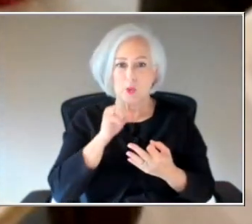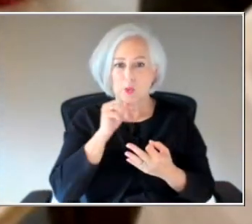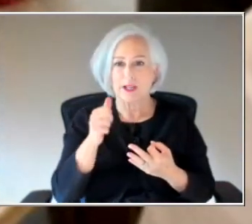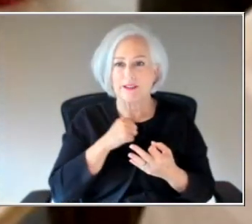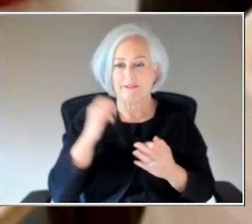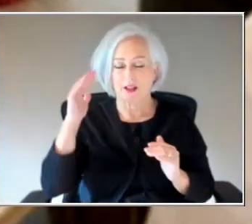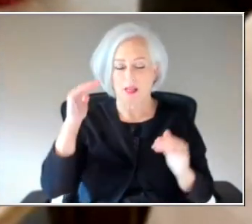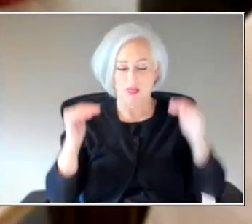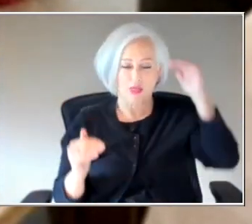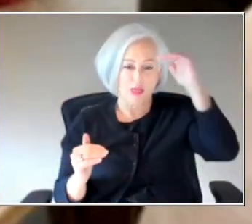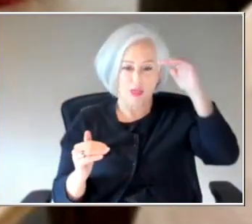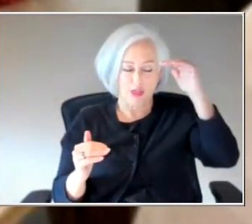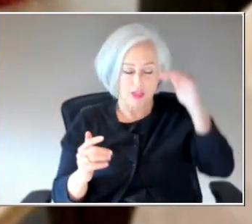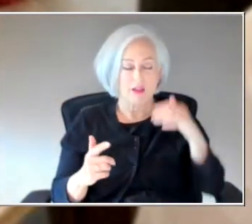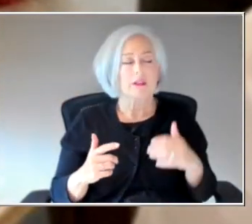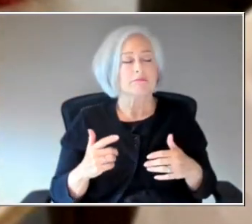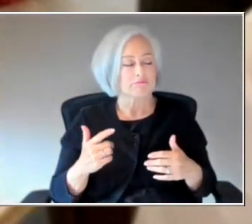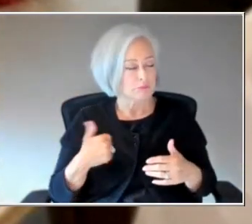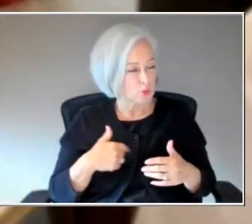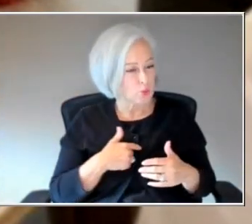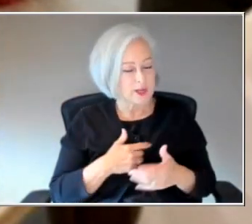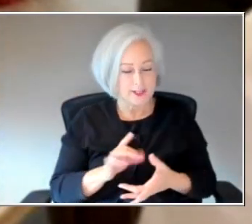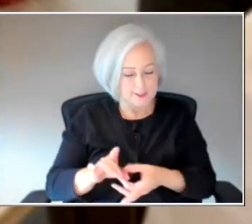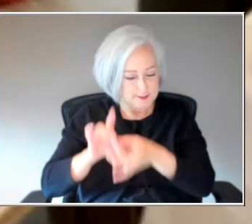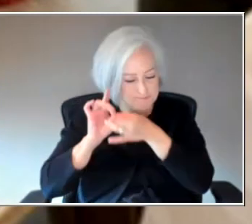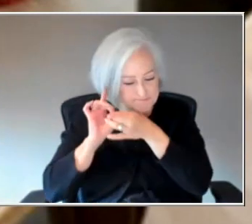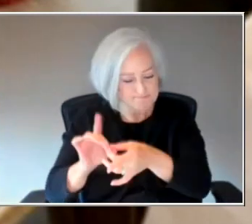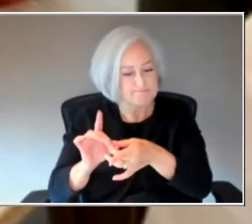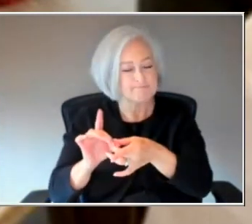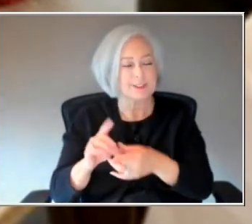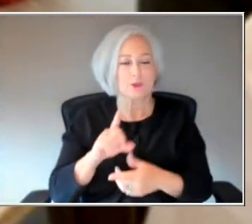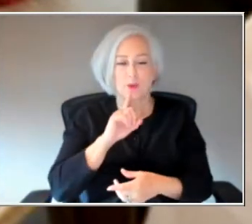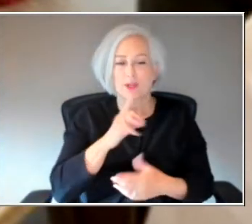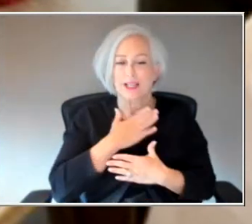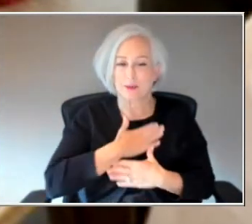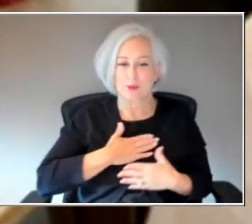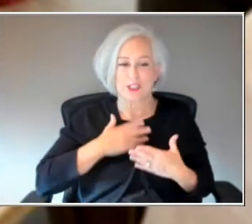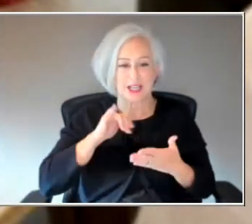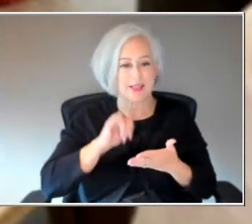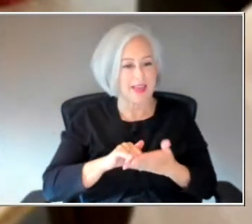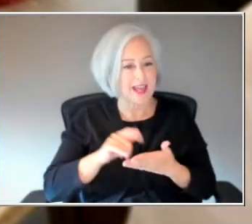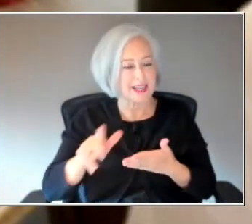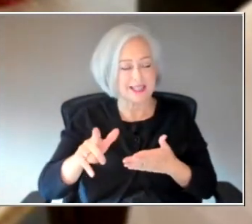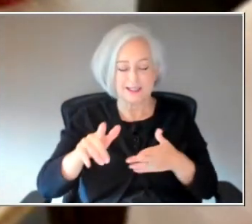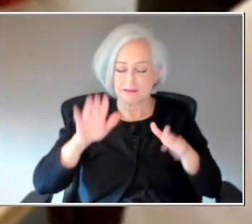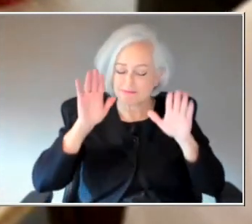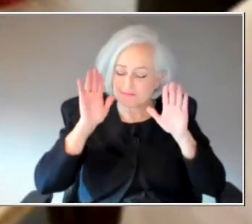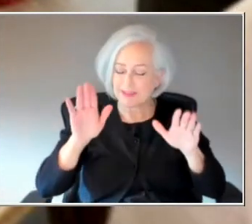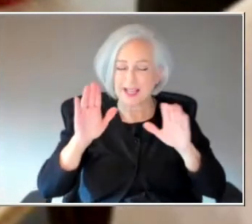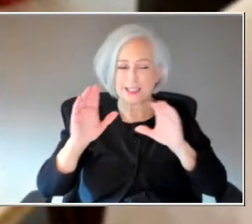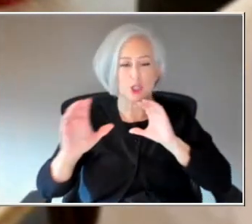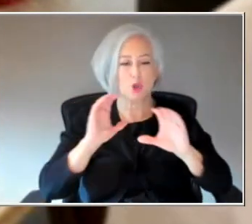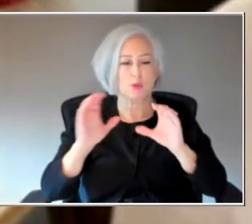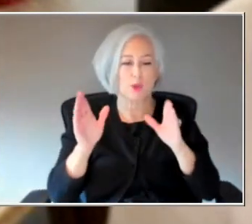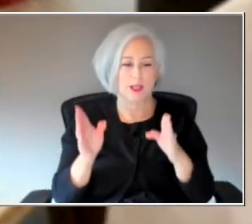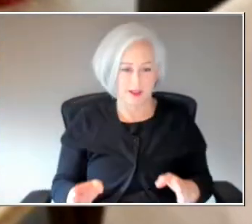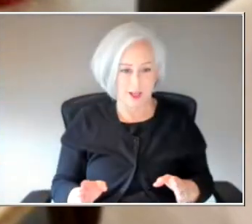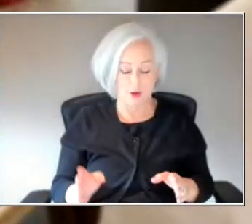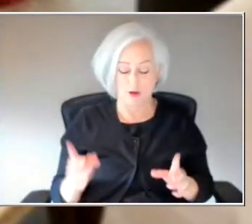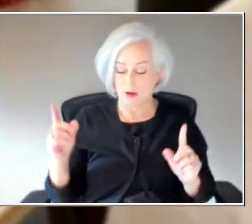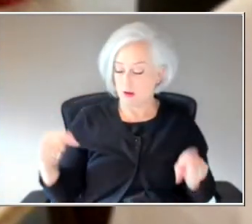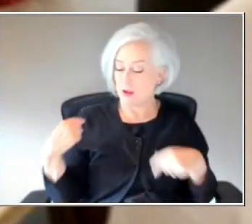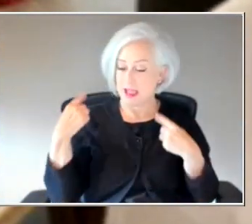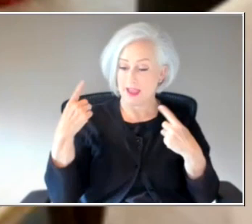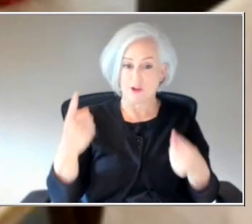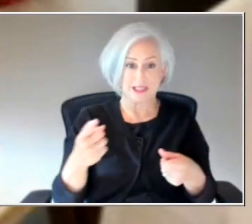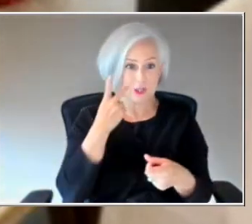really bonded with us and we appreciated it. And he's always been really great on communication. And then every time I've seen him since to